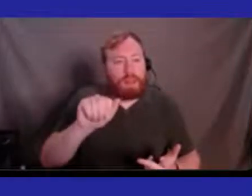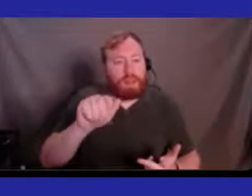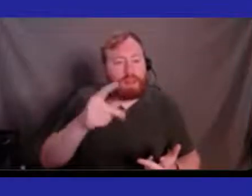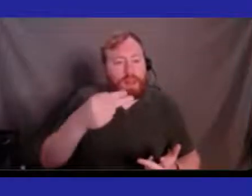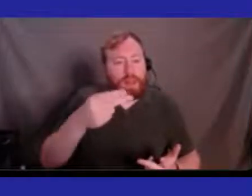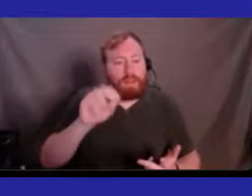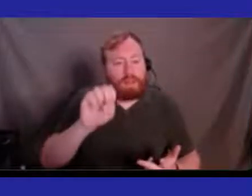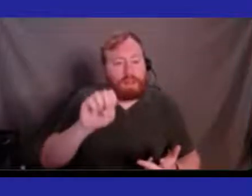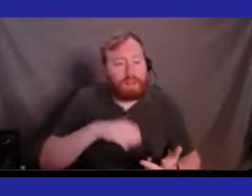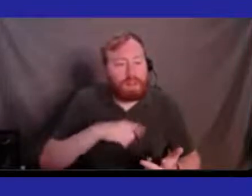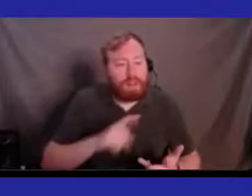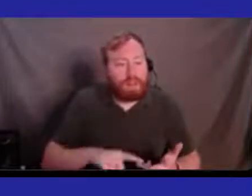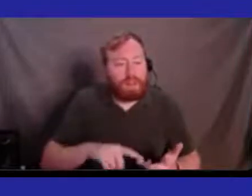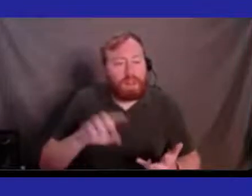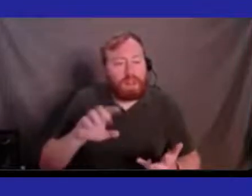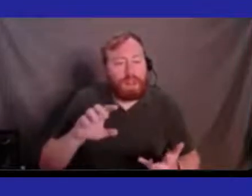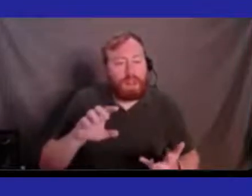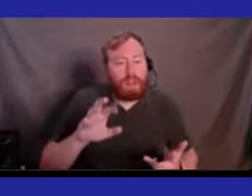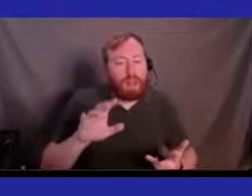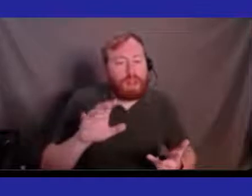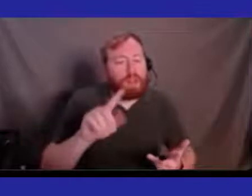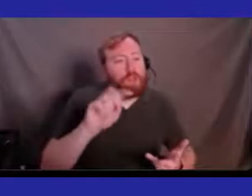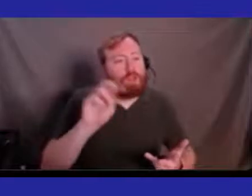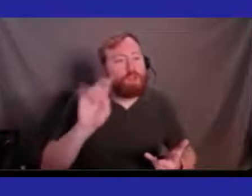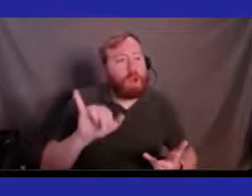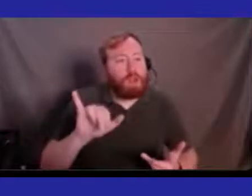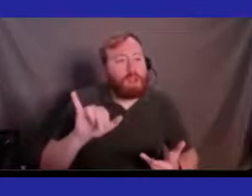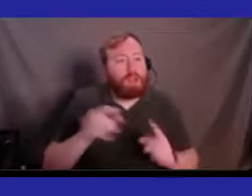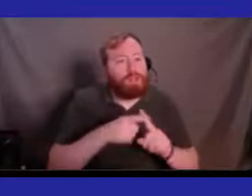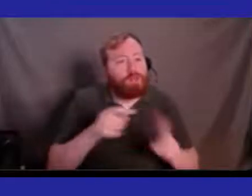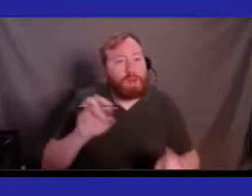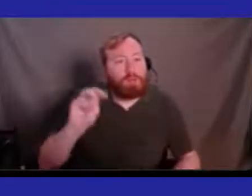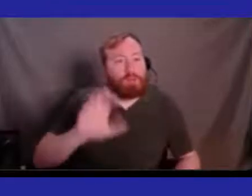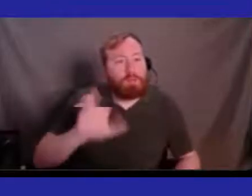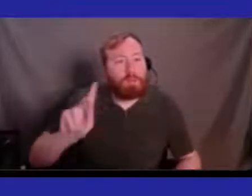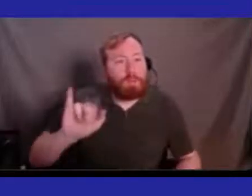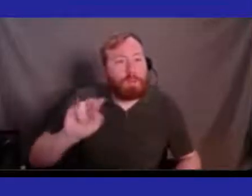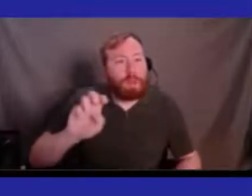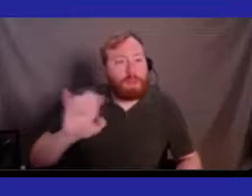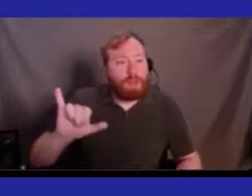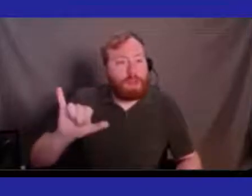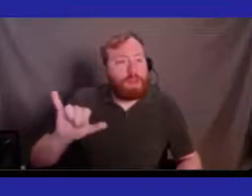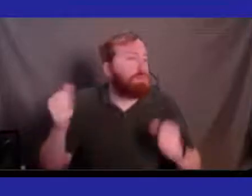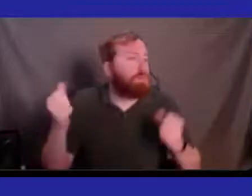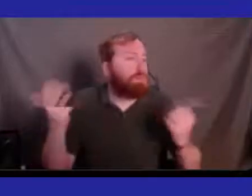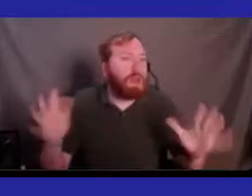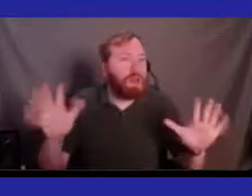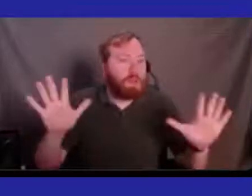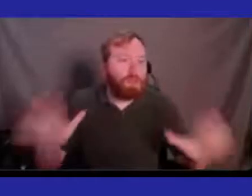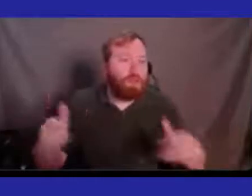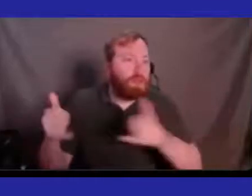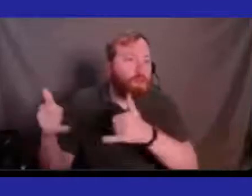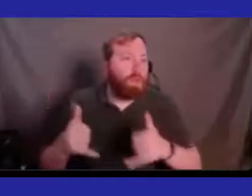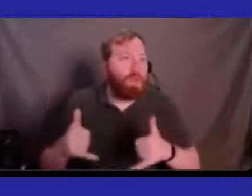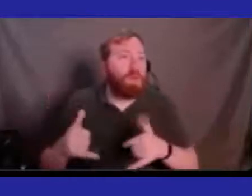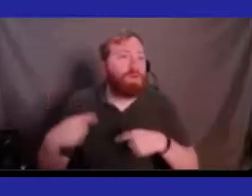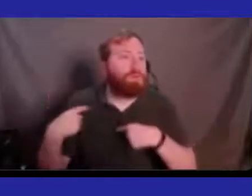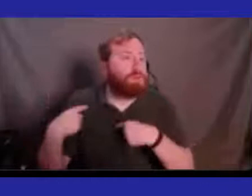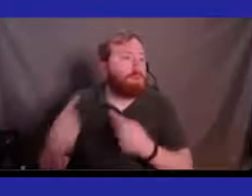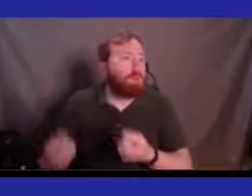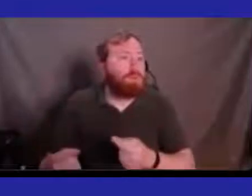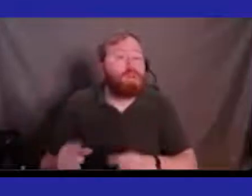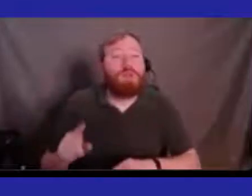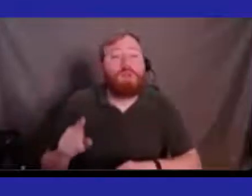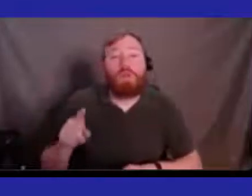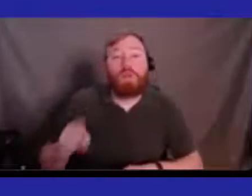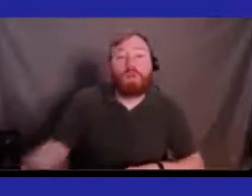Antonio Pierre from McKinney. And they've received a number of terrific awards this year. These people are the